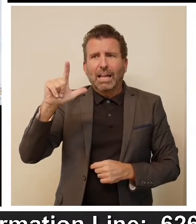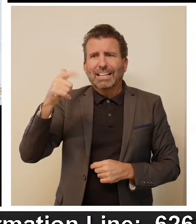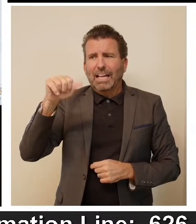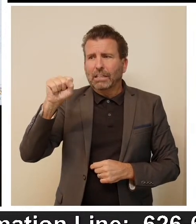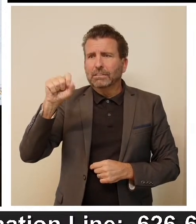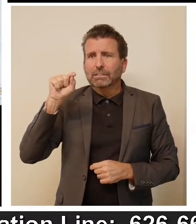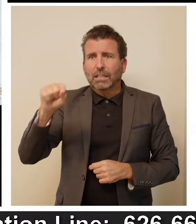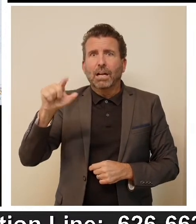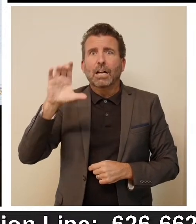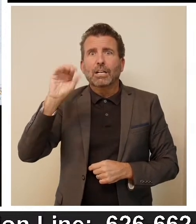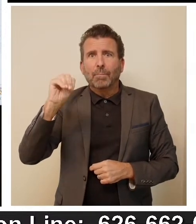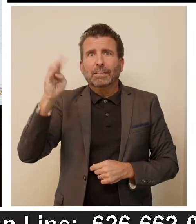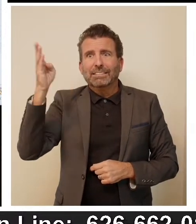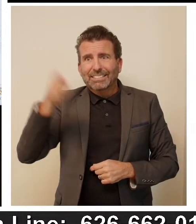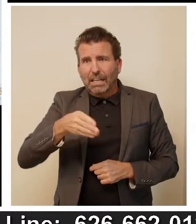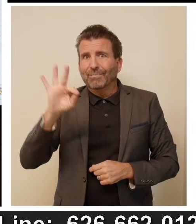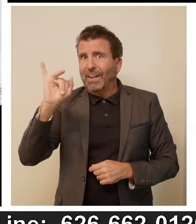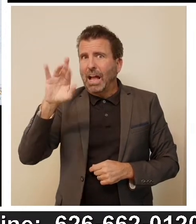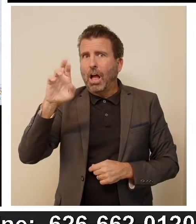socalgas.com/fires. Thank you.